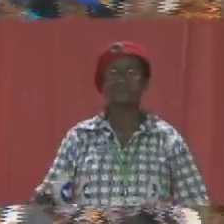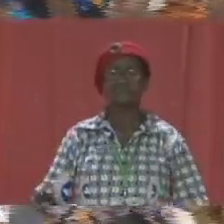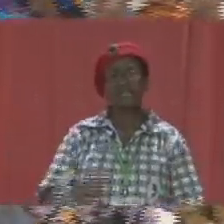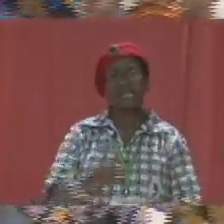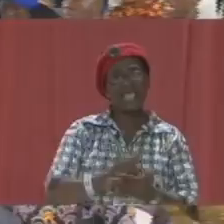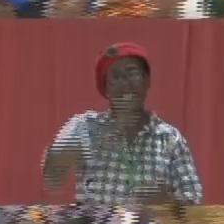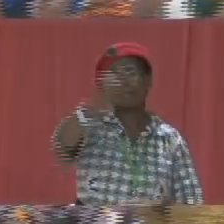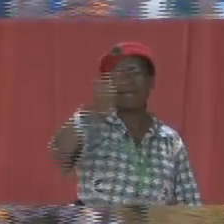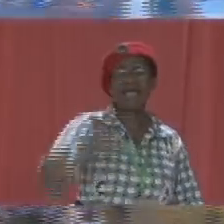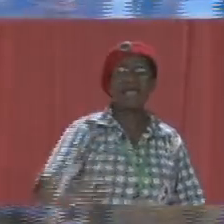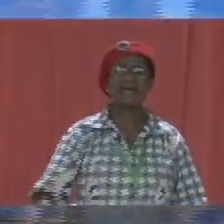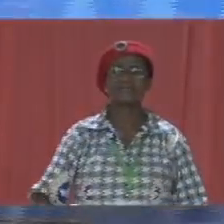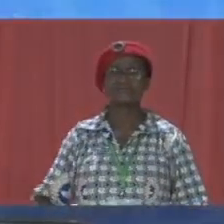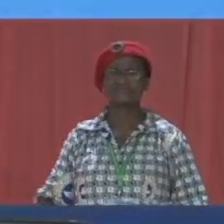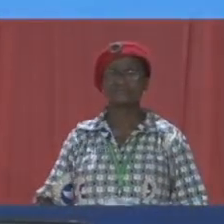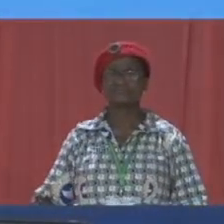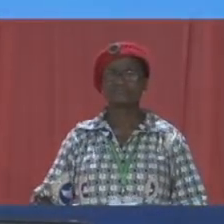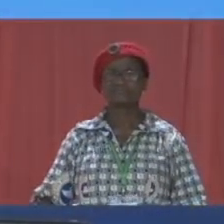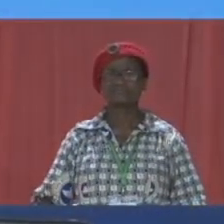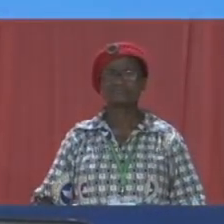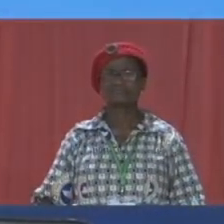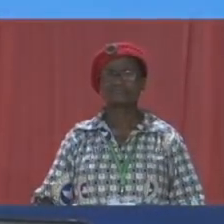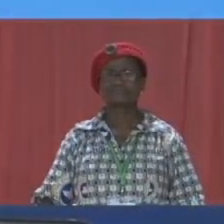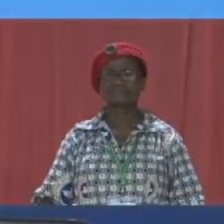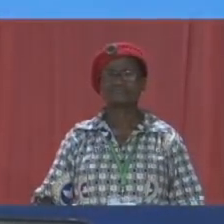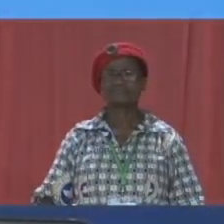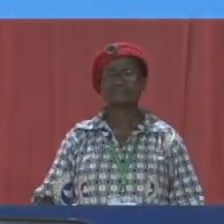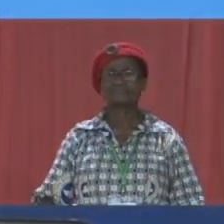Amen. Amen.